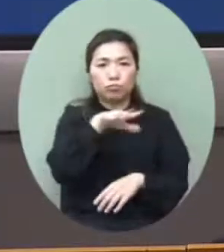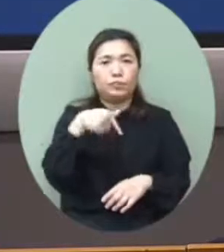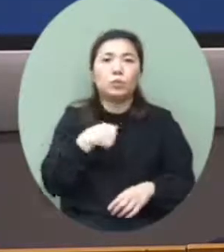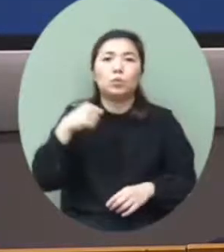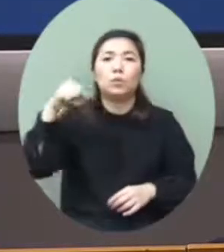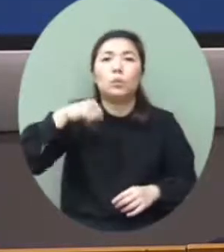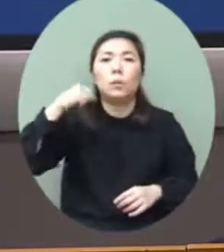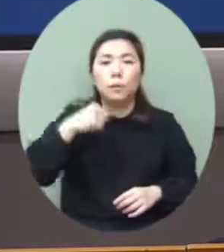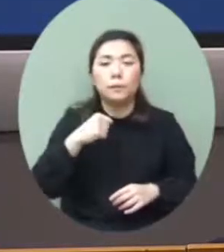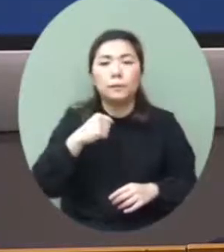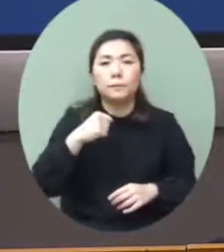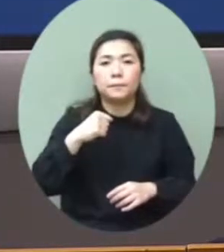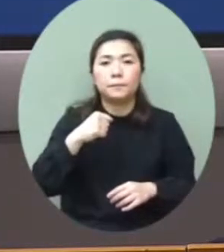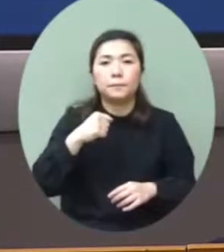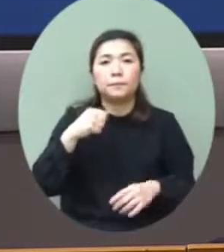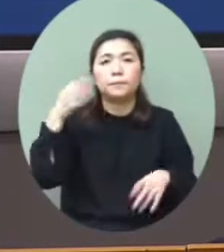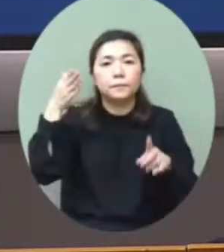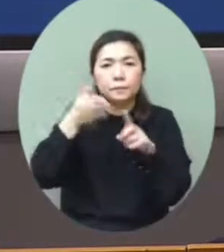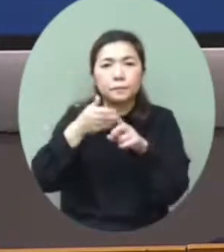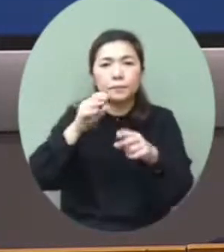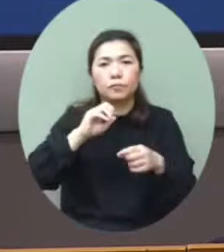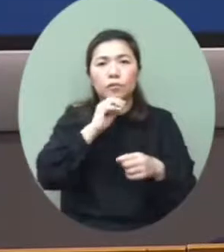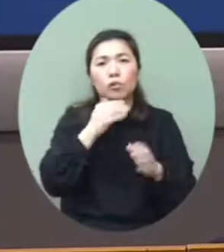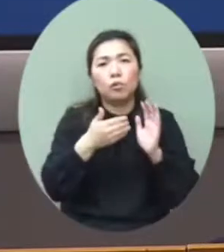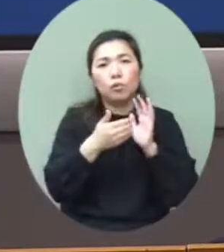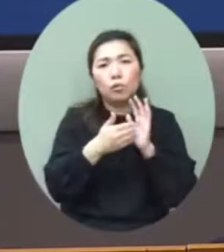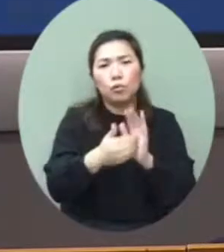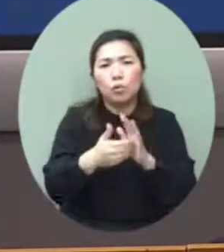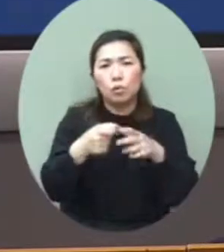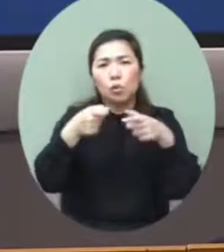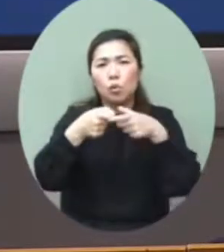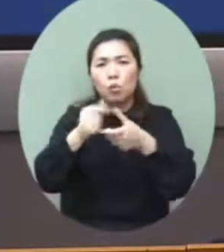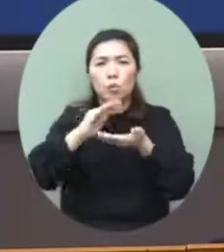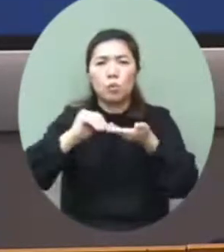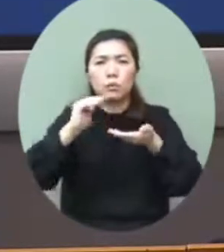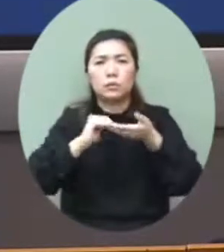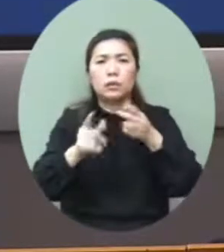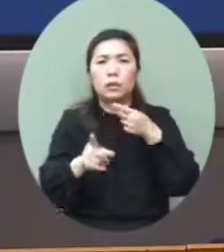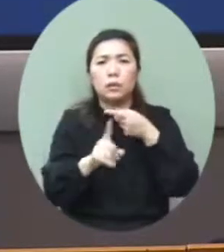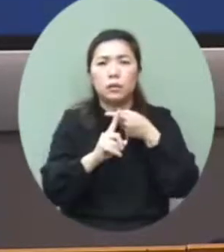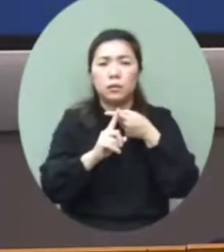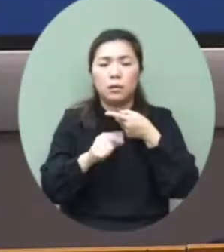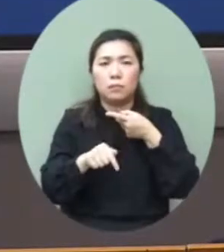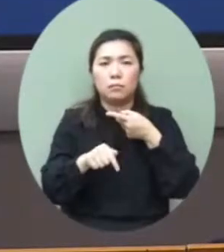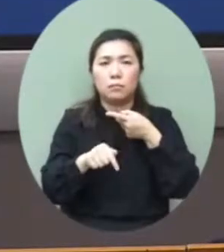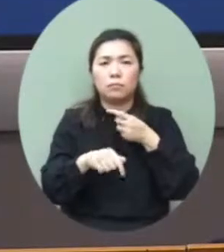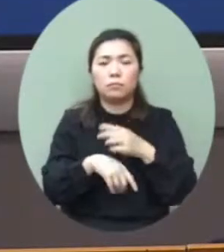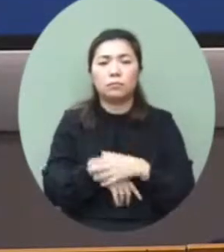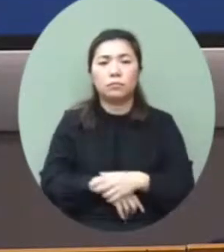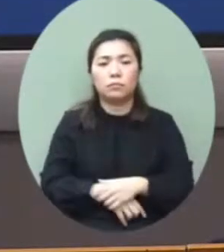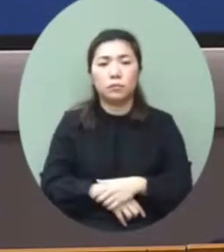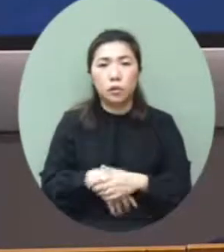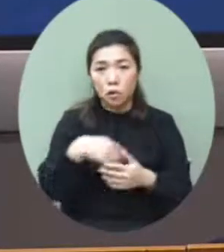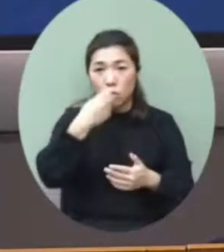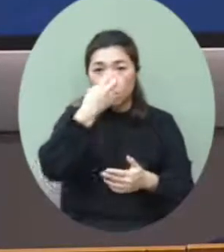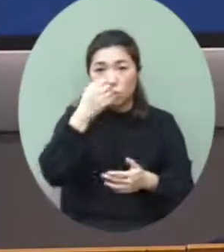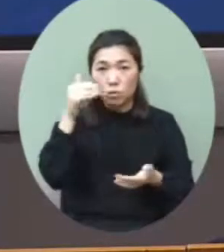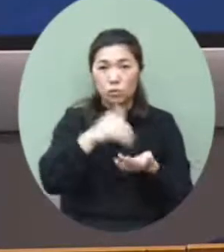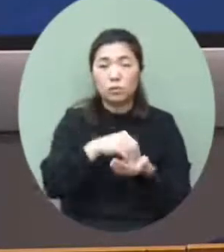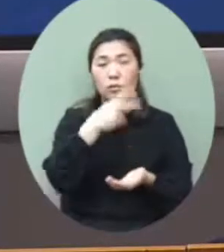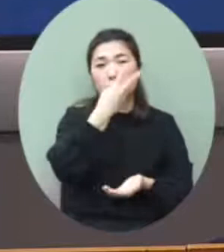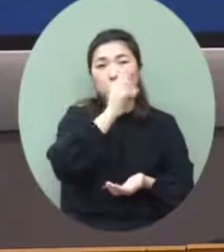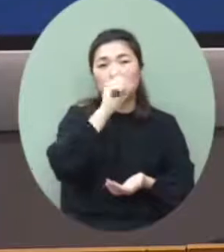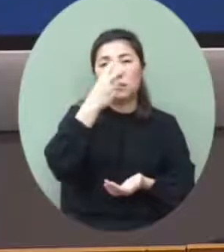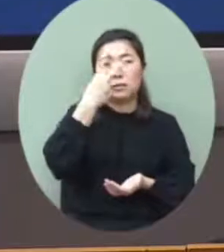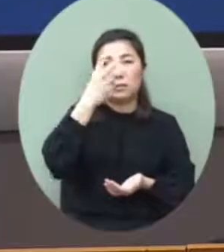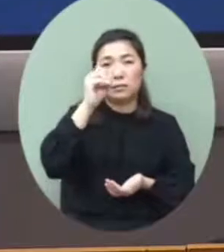health crisis. Hong Kong has been trying her best since January 2020